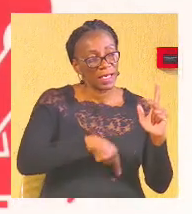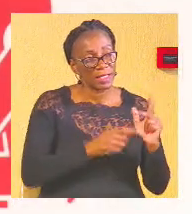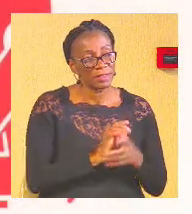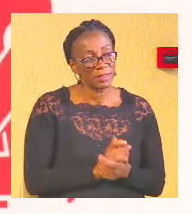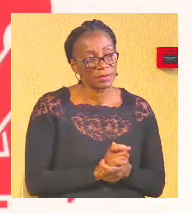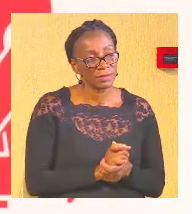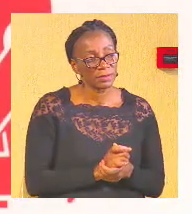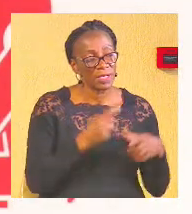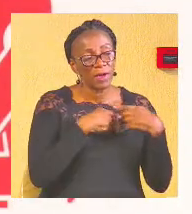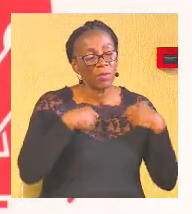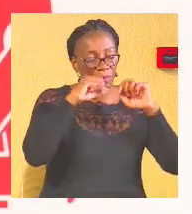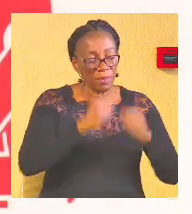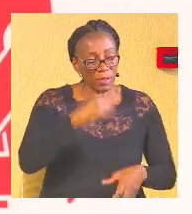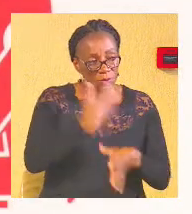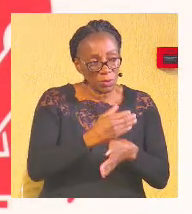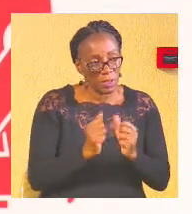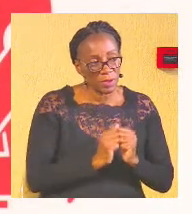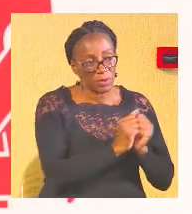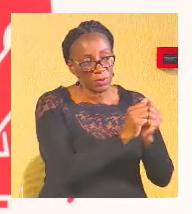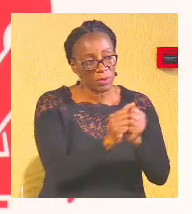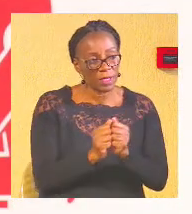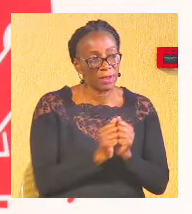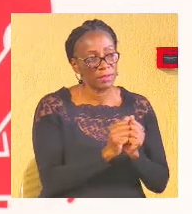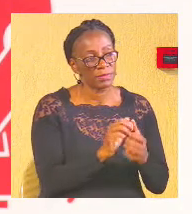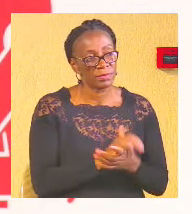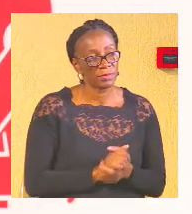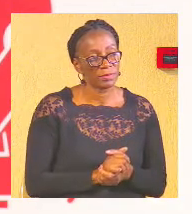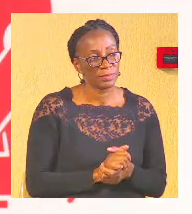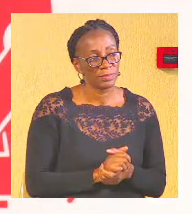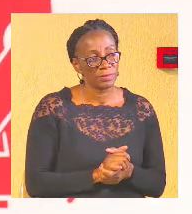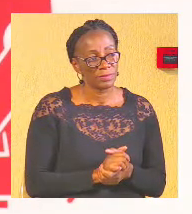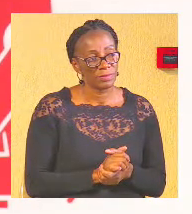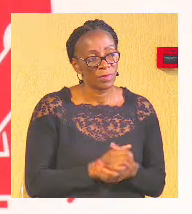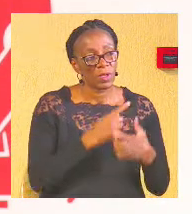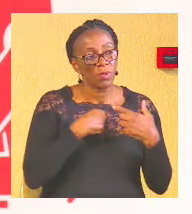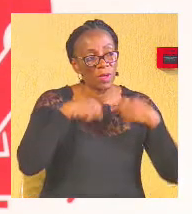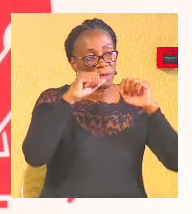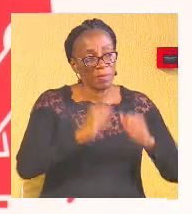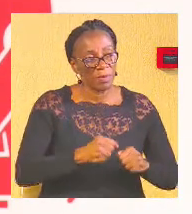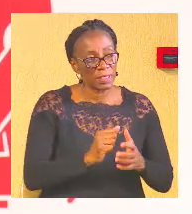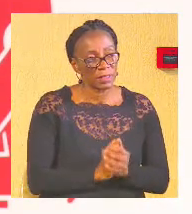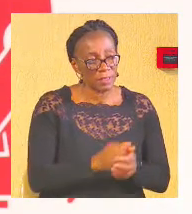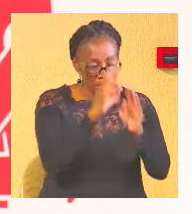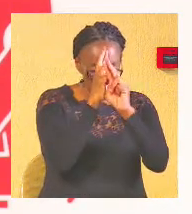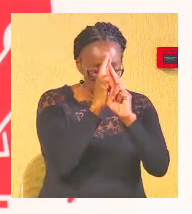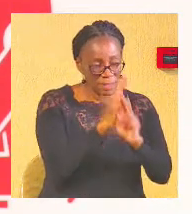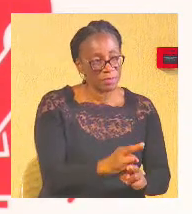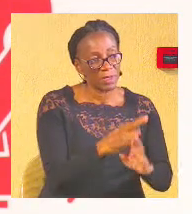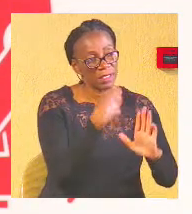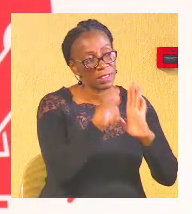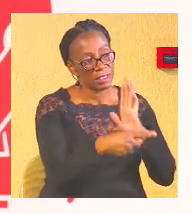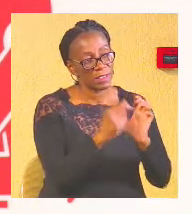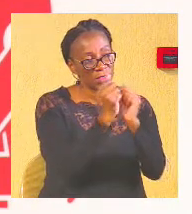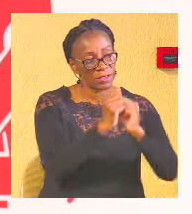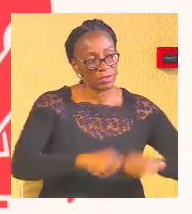which have been put in place in order for us as a country to protect ourselves. We really need to keep ourselves to those